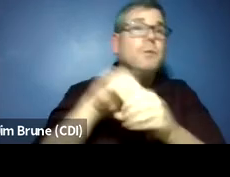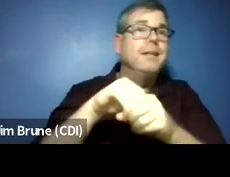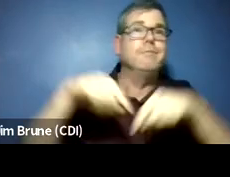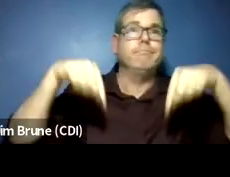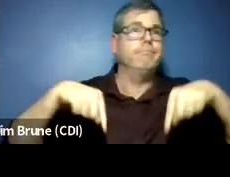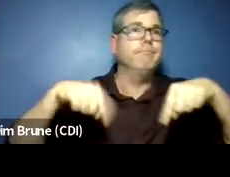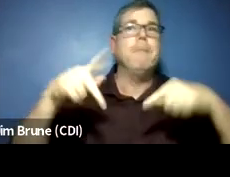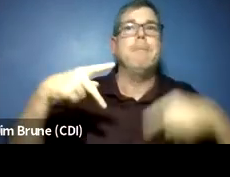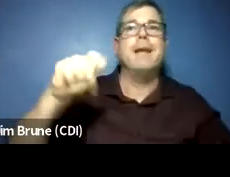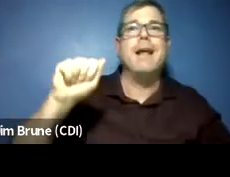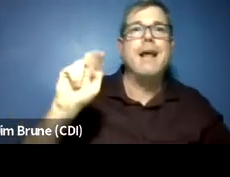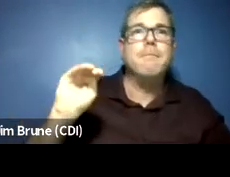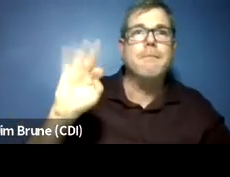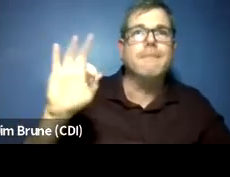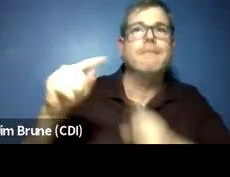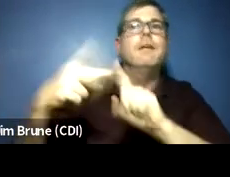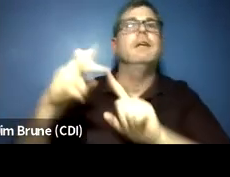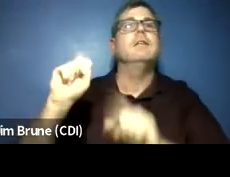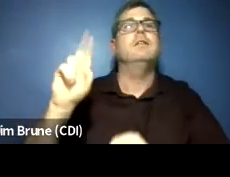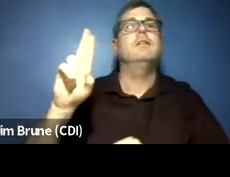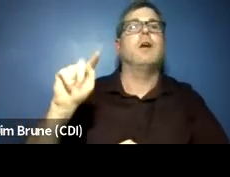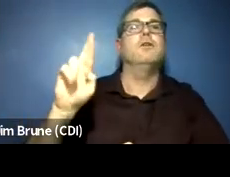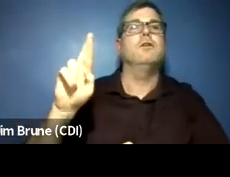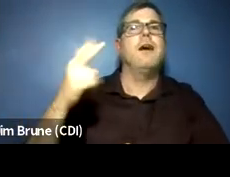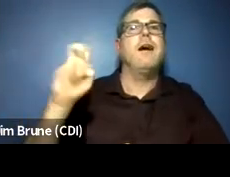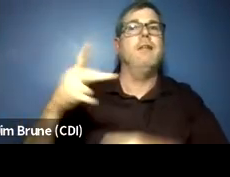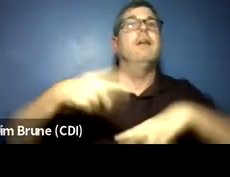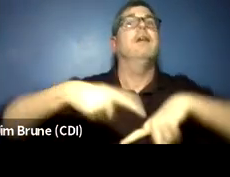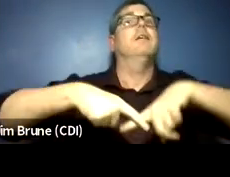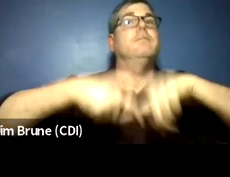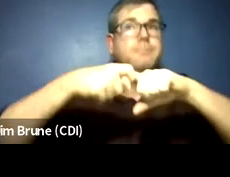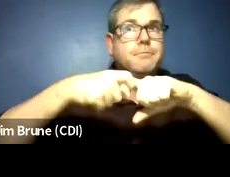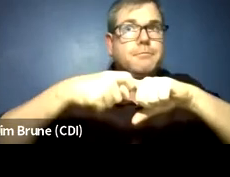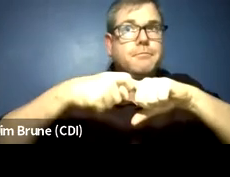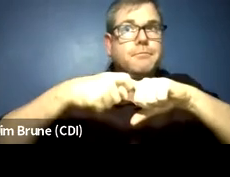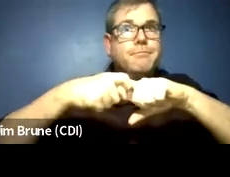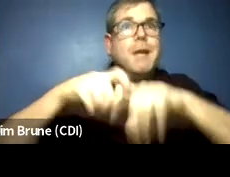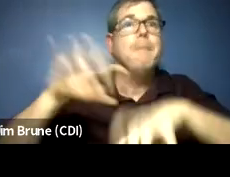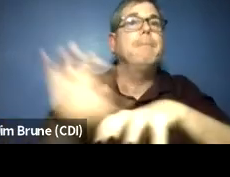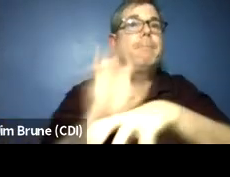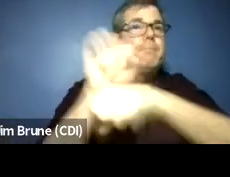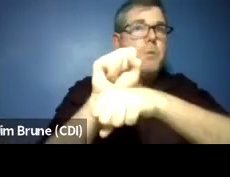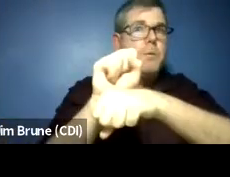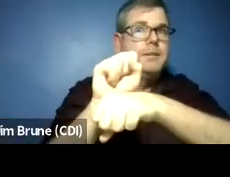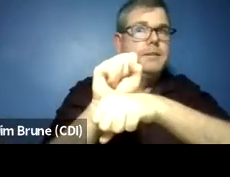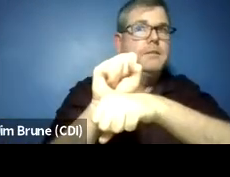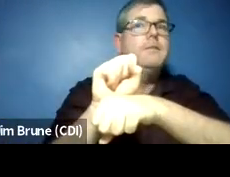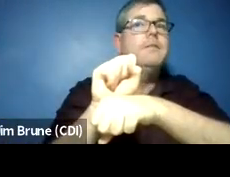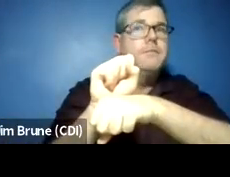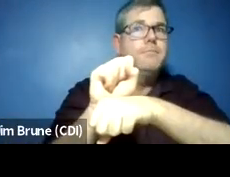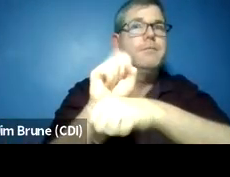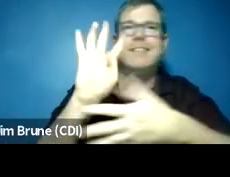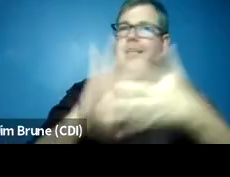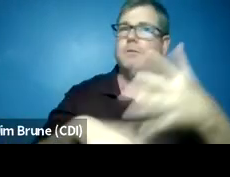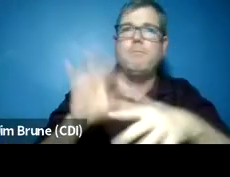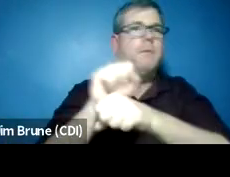have a temporary hold on scheduling vaccine appointments. We anticipate that to be lifted relatively